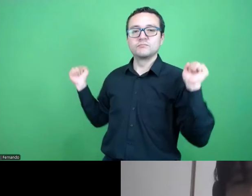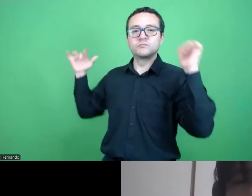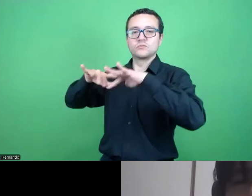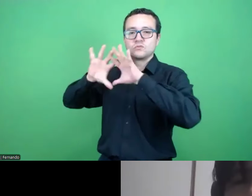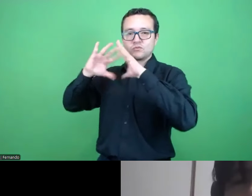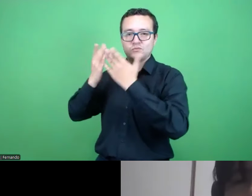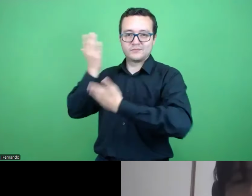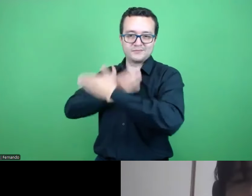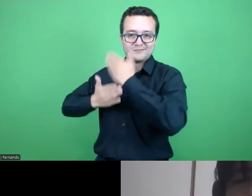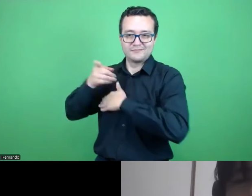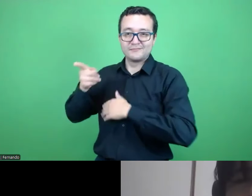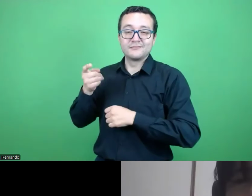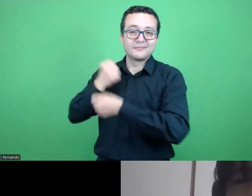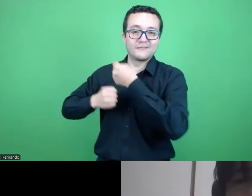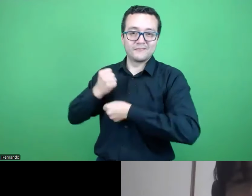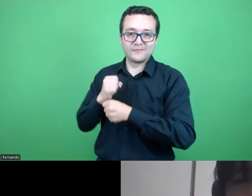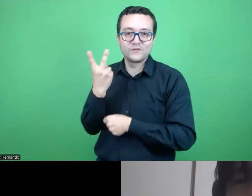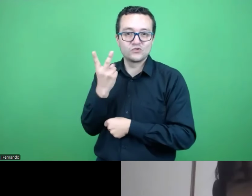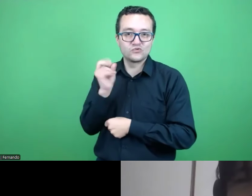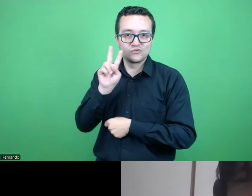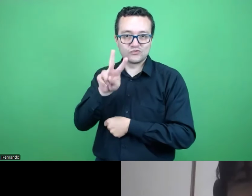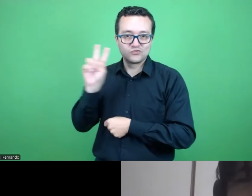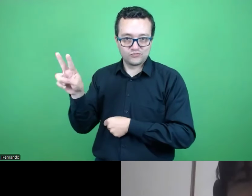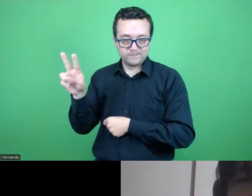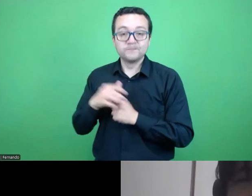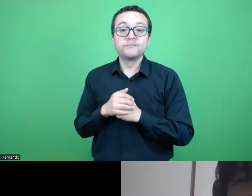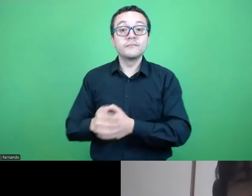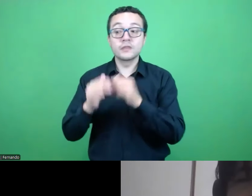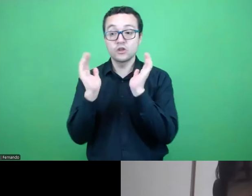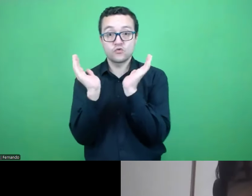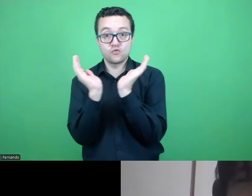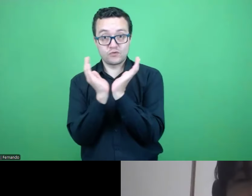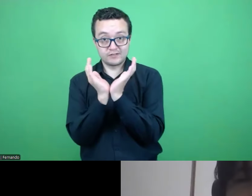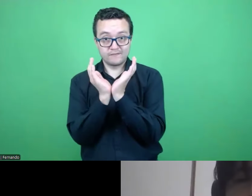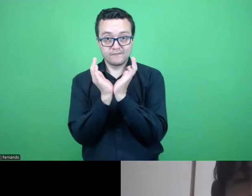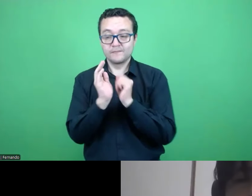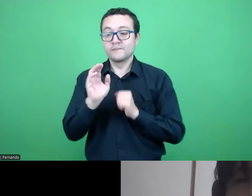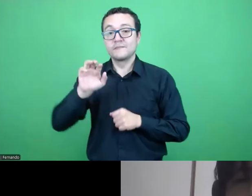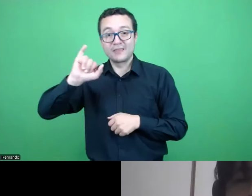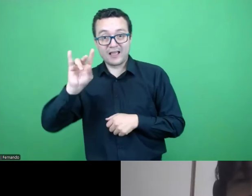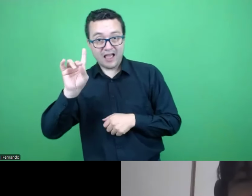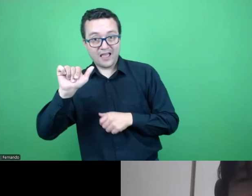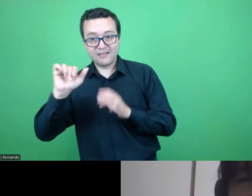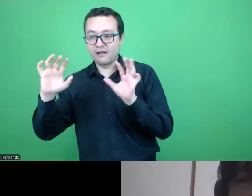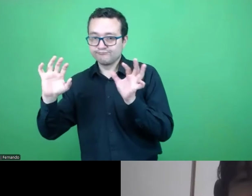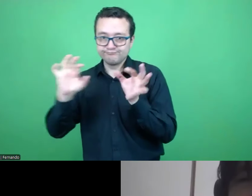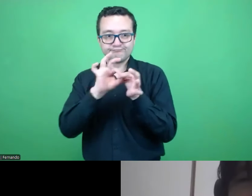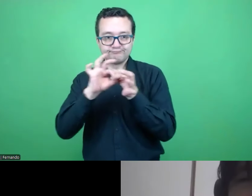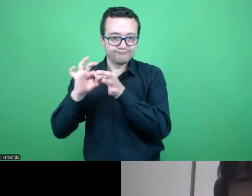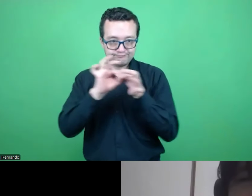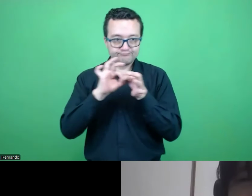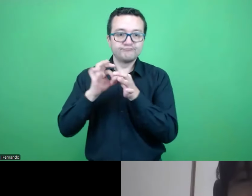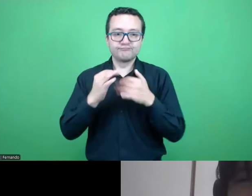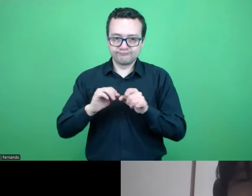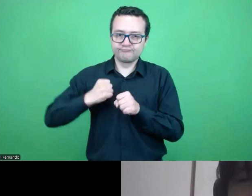and IDA and Atlas Alliance worked together with over 3,000 young people to